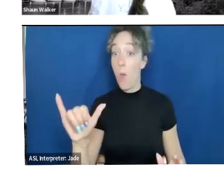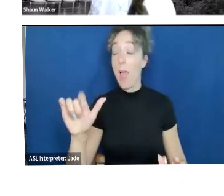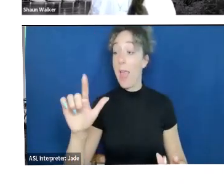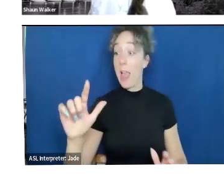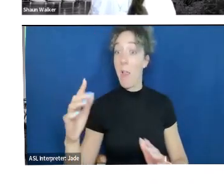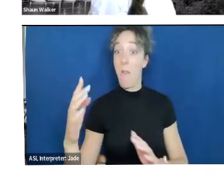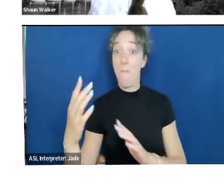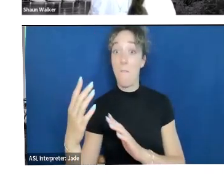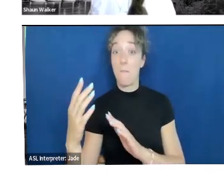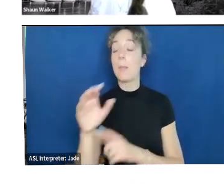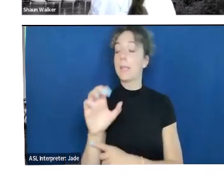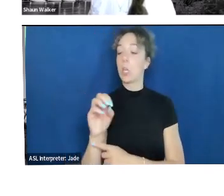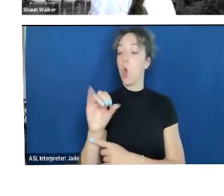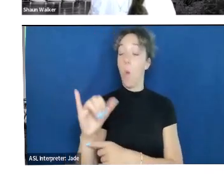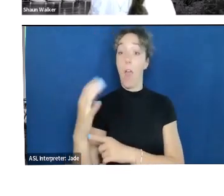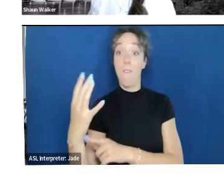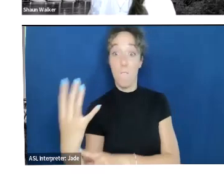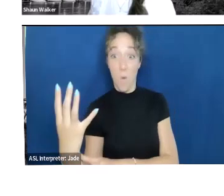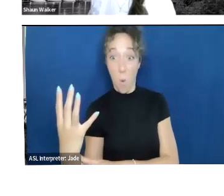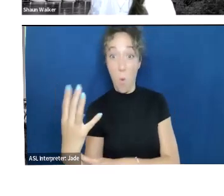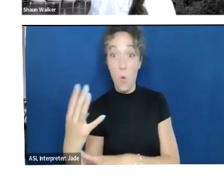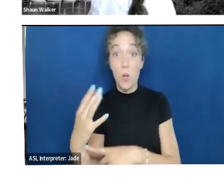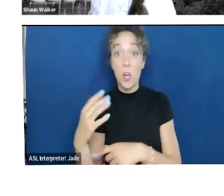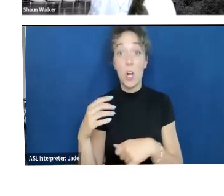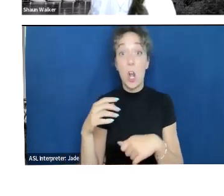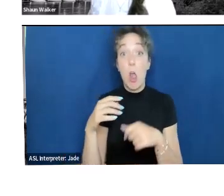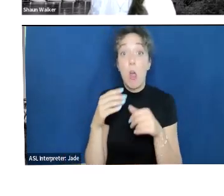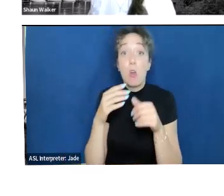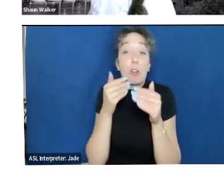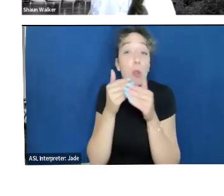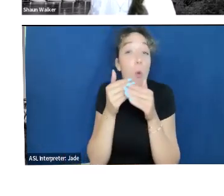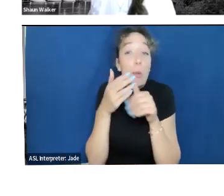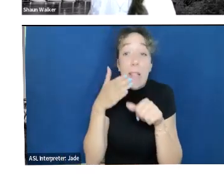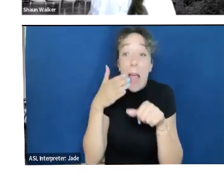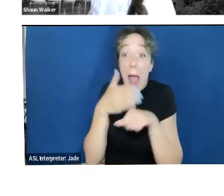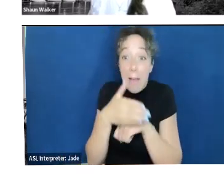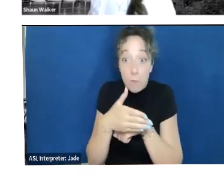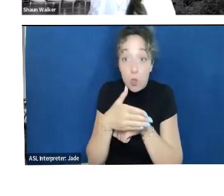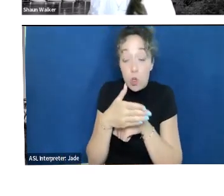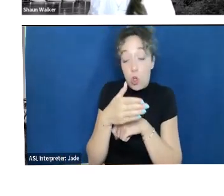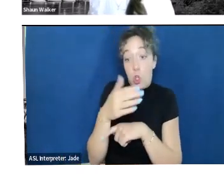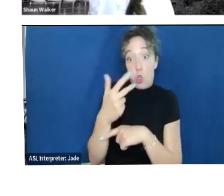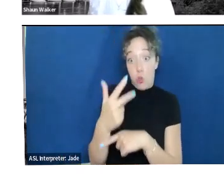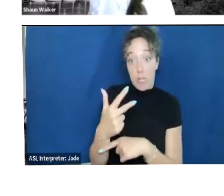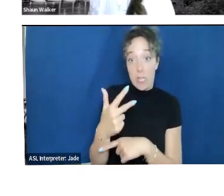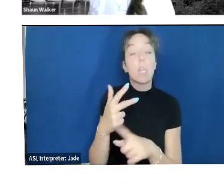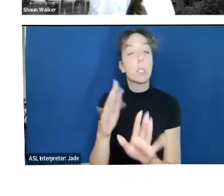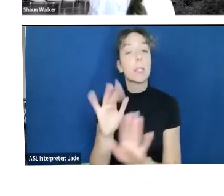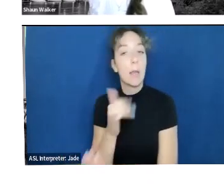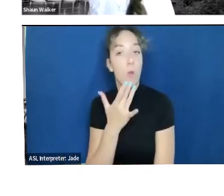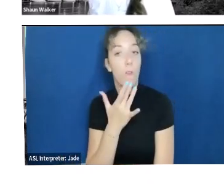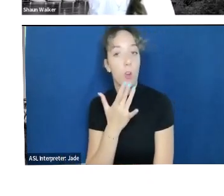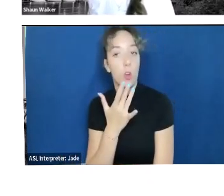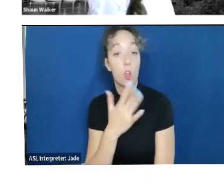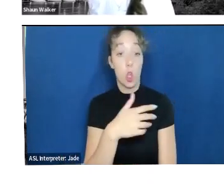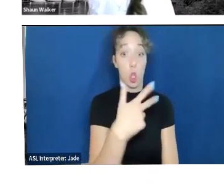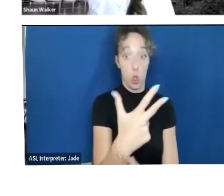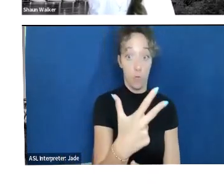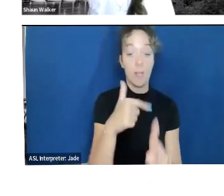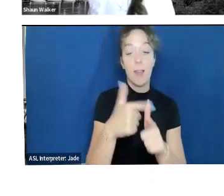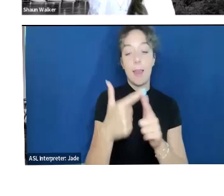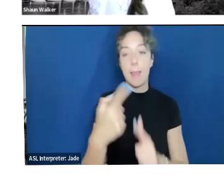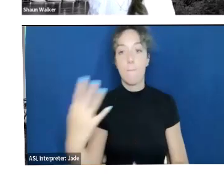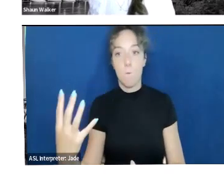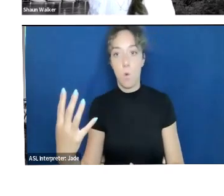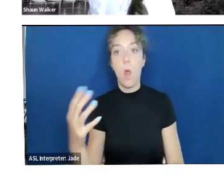EOY 3 or closely following EOY 3 is preferred because this minimizes the possibility